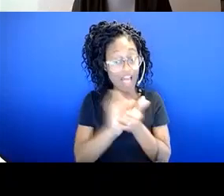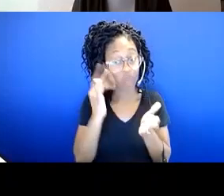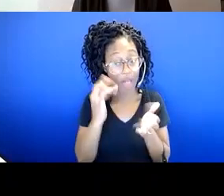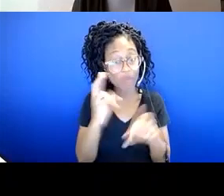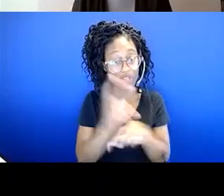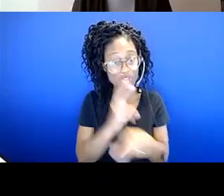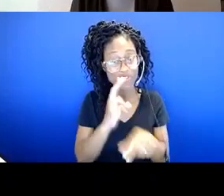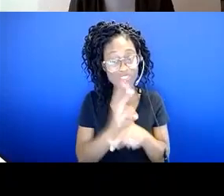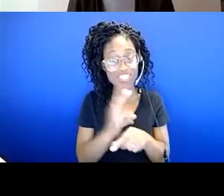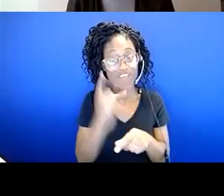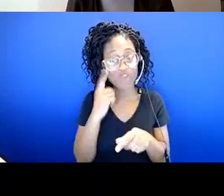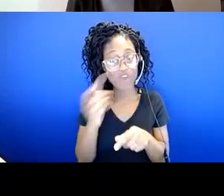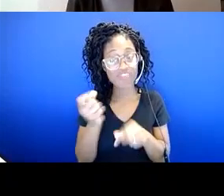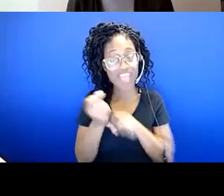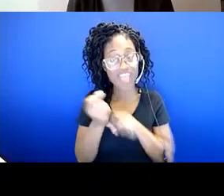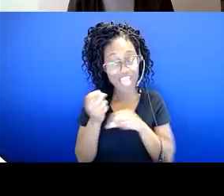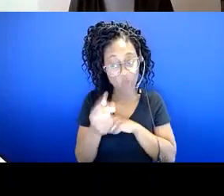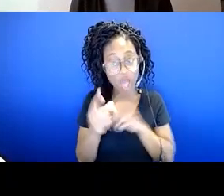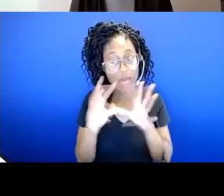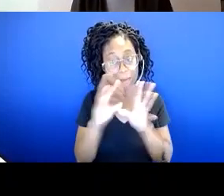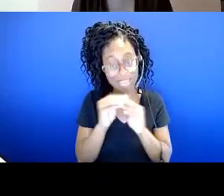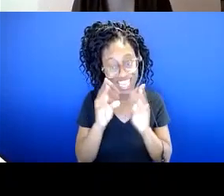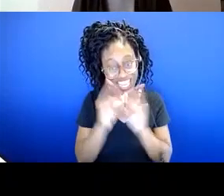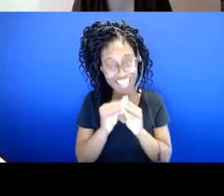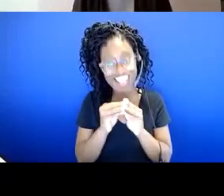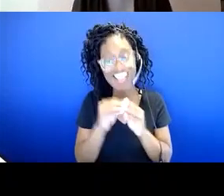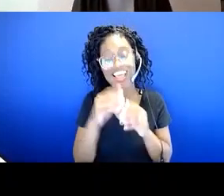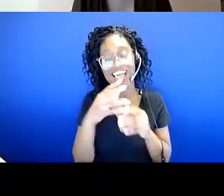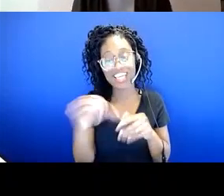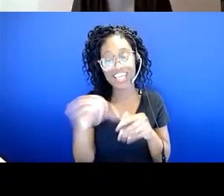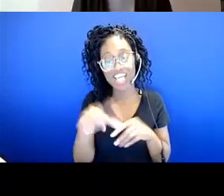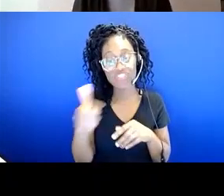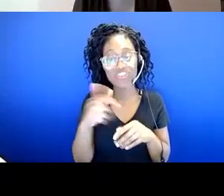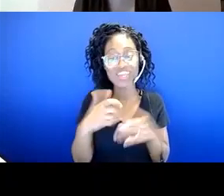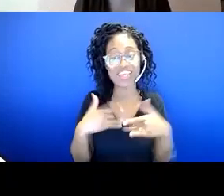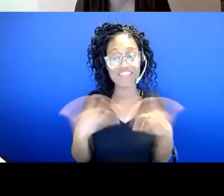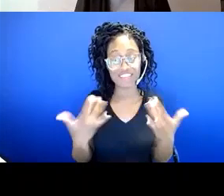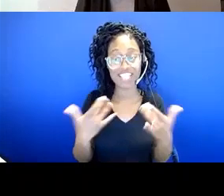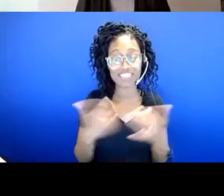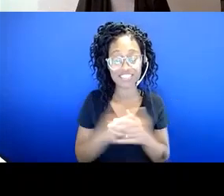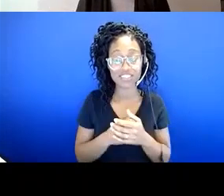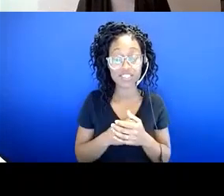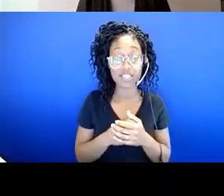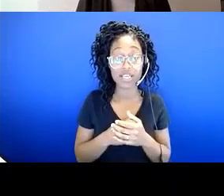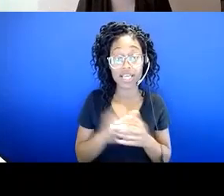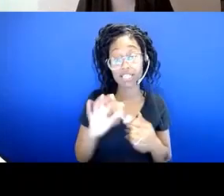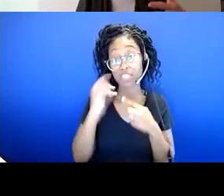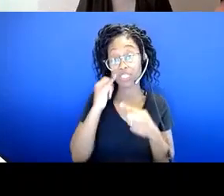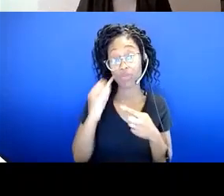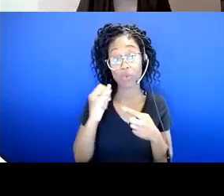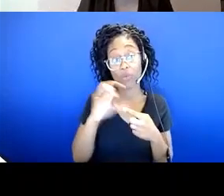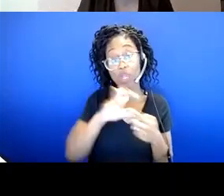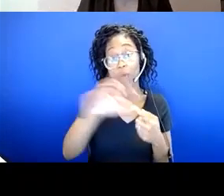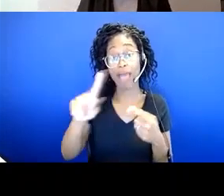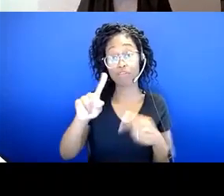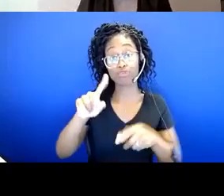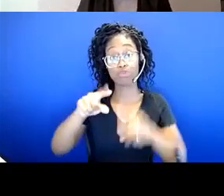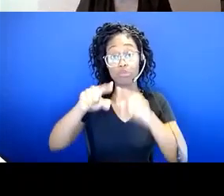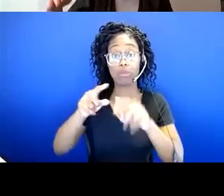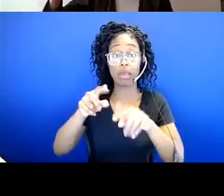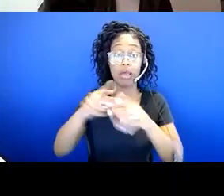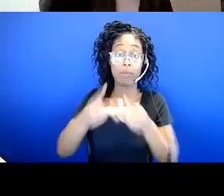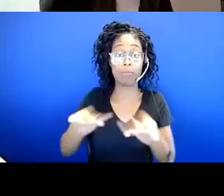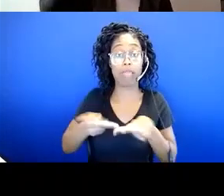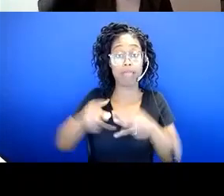the annual meeting or other events when they're place-based, in a way that a handout never